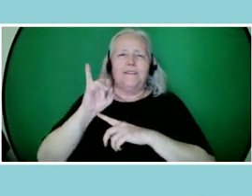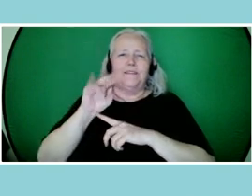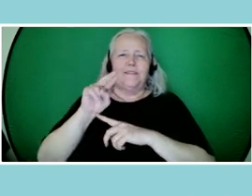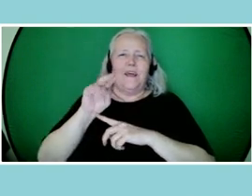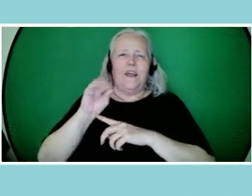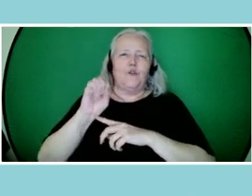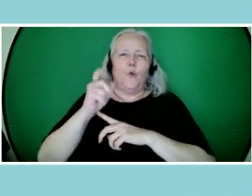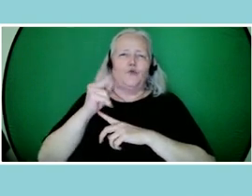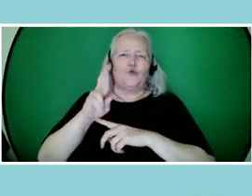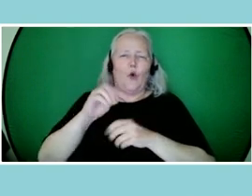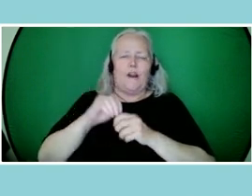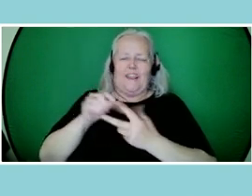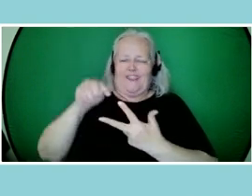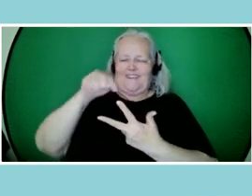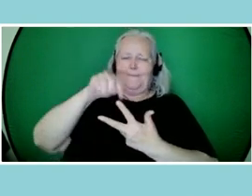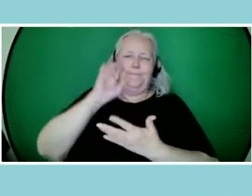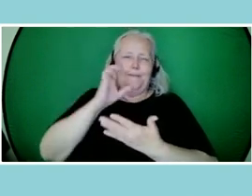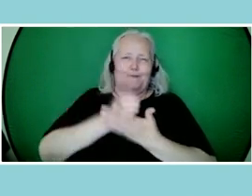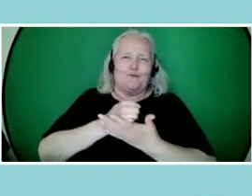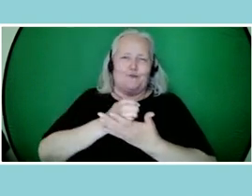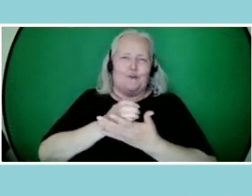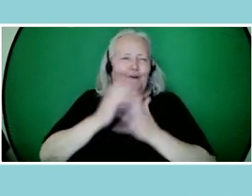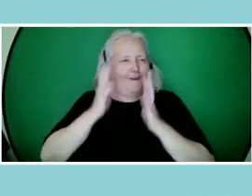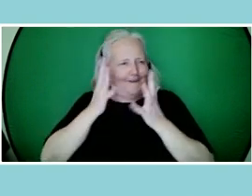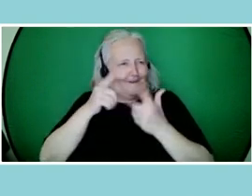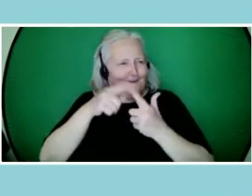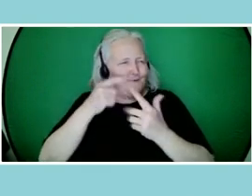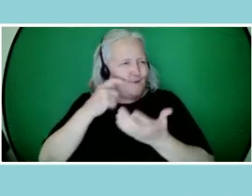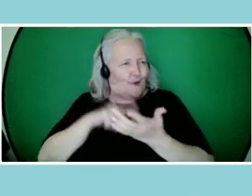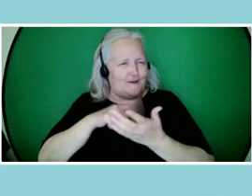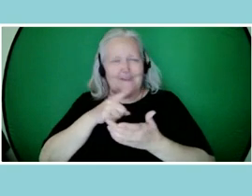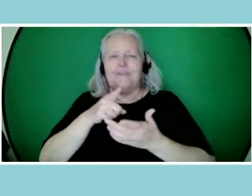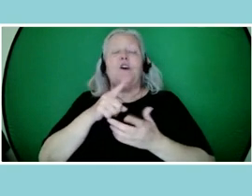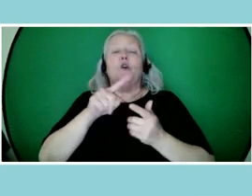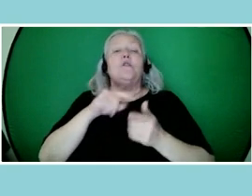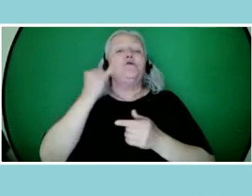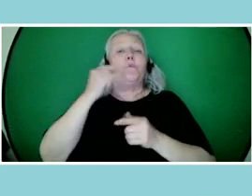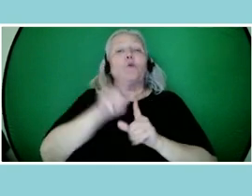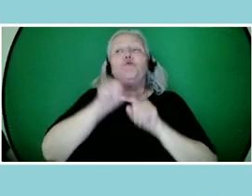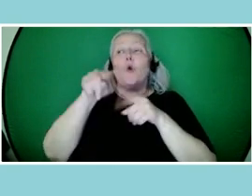out Kathy Lynn, right? So then we get to the polling location, and it's